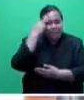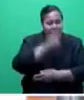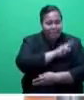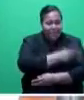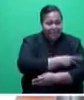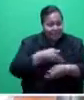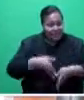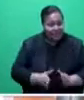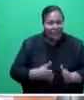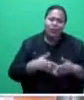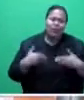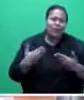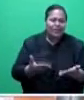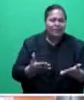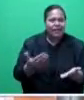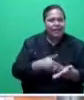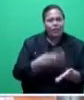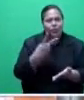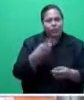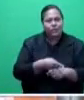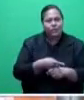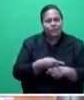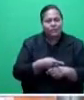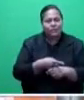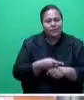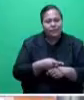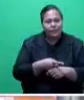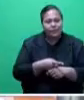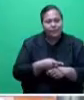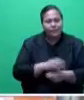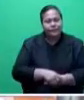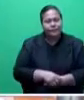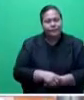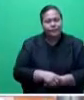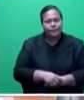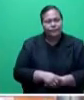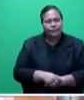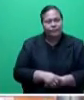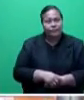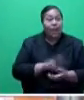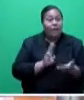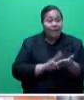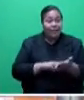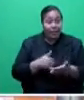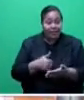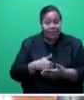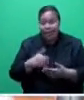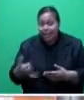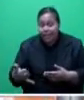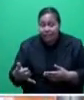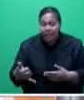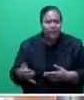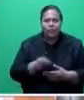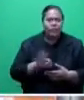additional two weeks, Mr. Speaker, Sir. That maternity leave increment is not being reduced. What we are reducing,